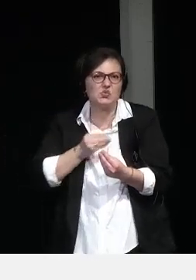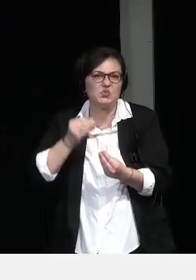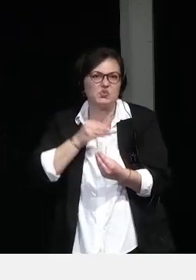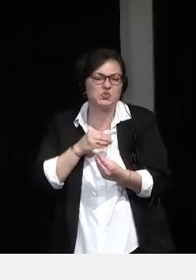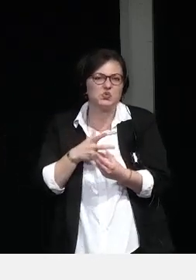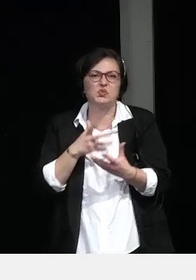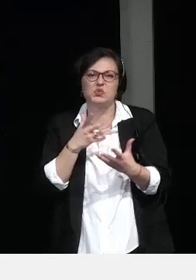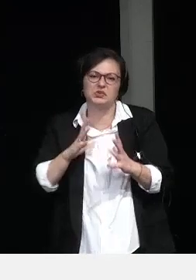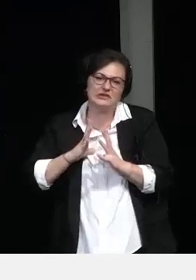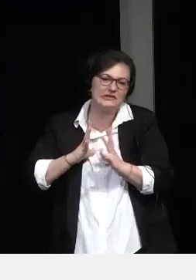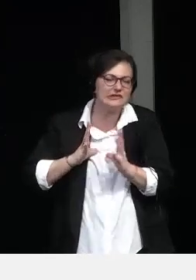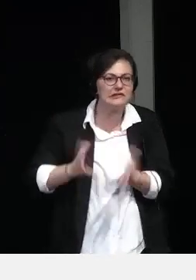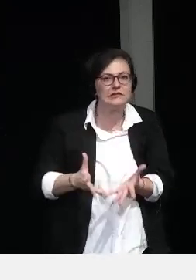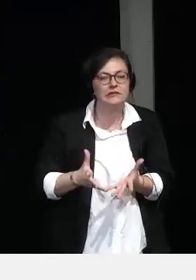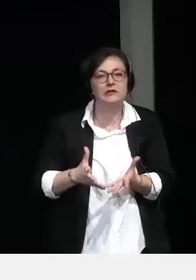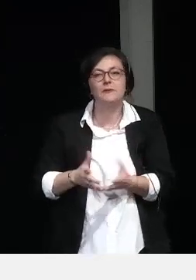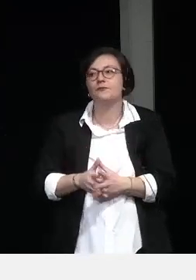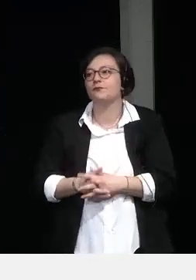is happening.